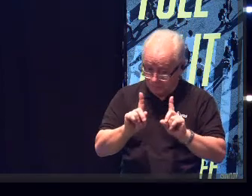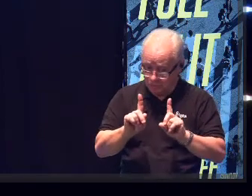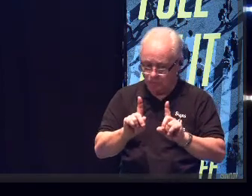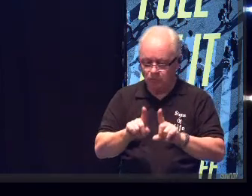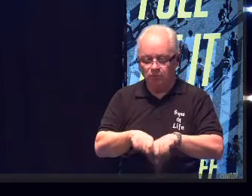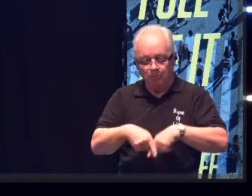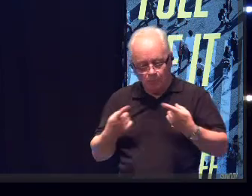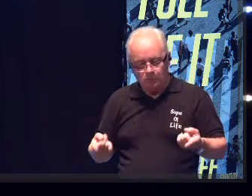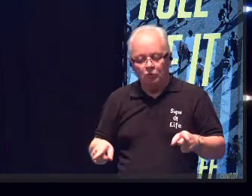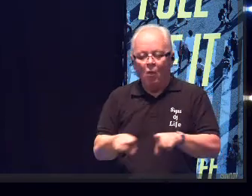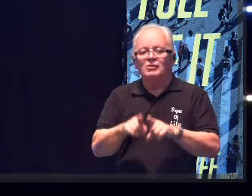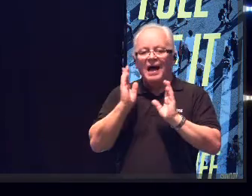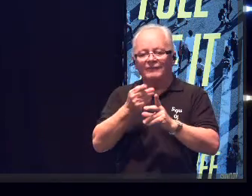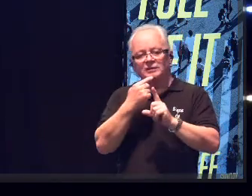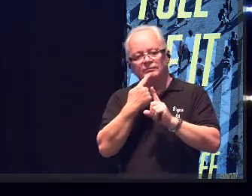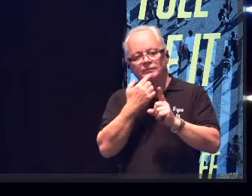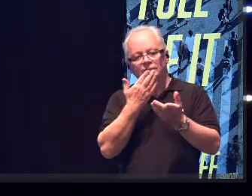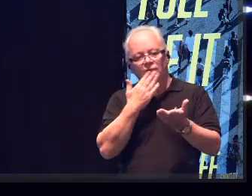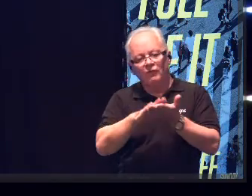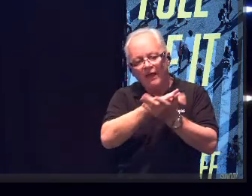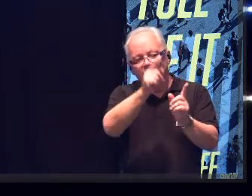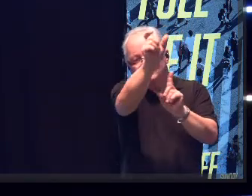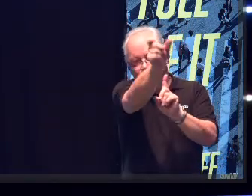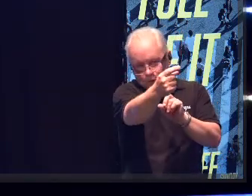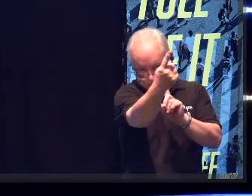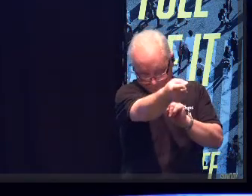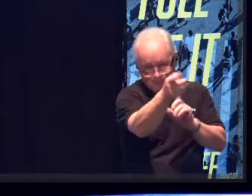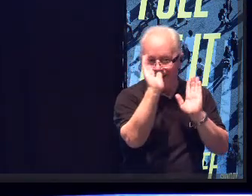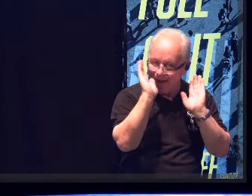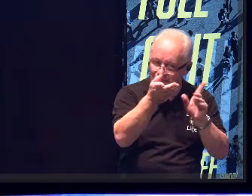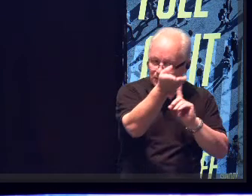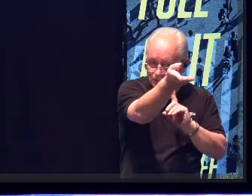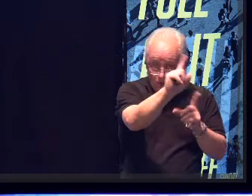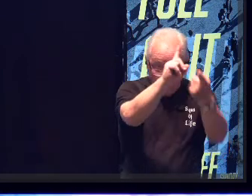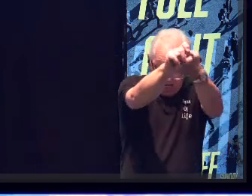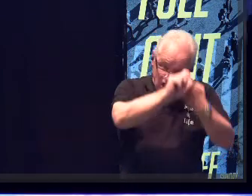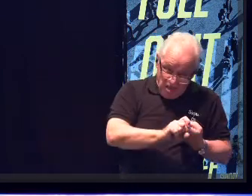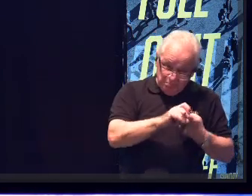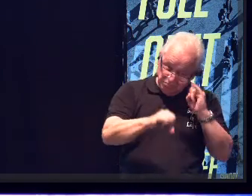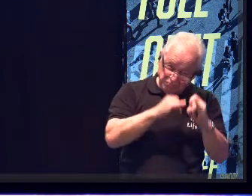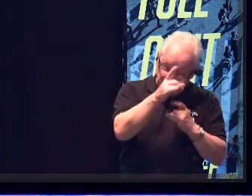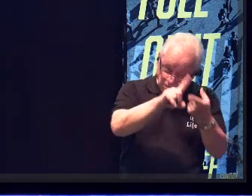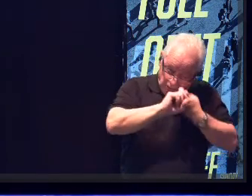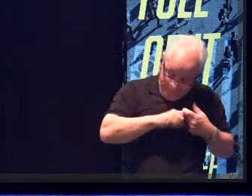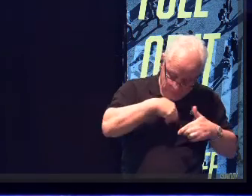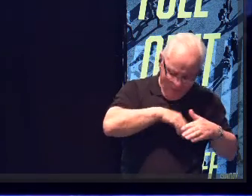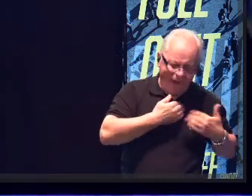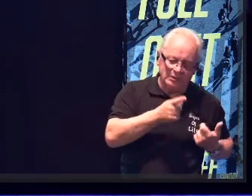We will forgive. Forgiveness, interpersonal forgiveness, is one of the most